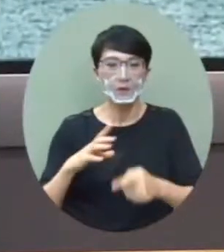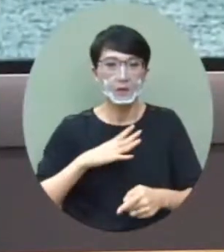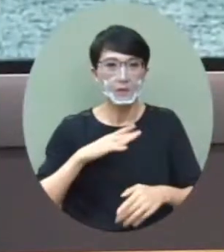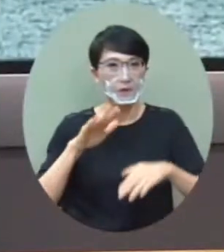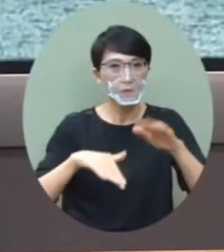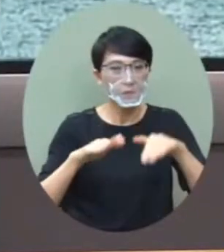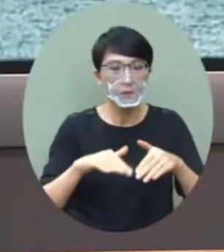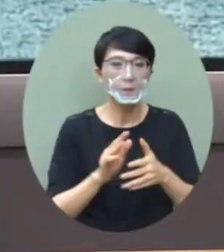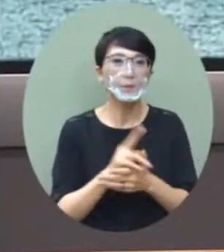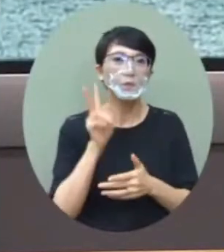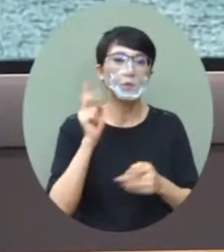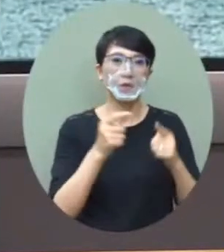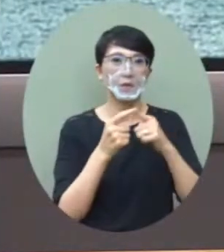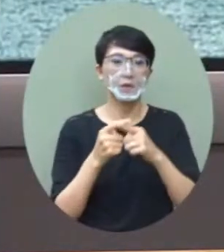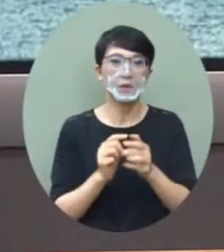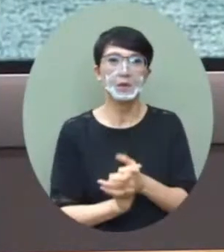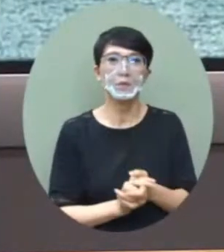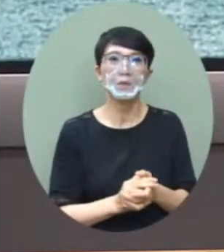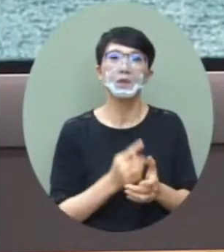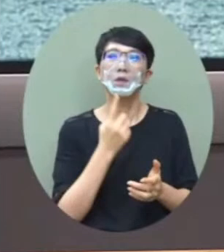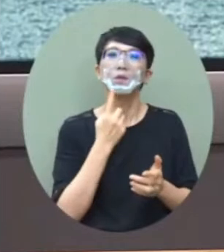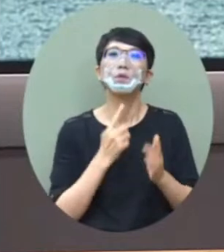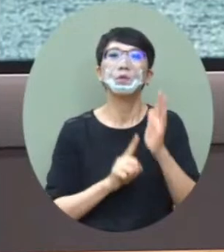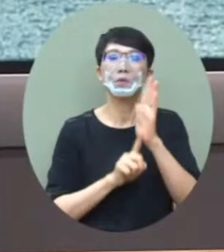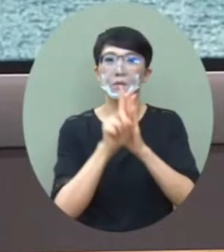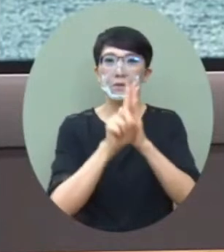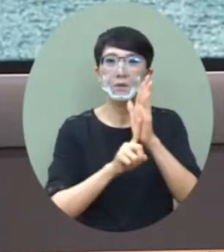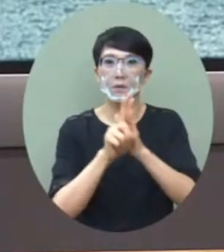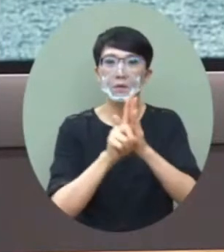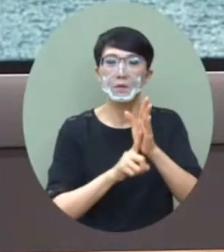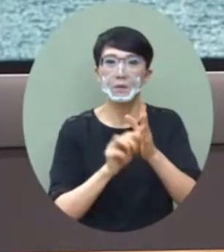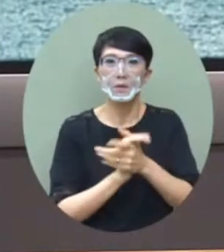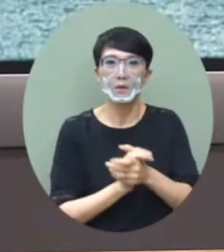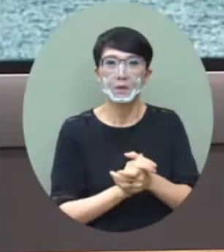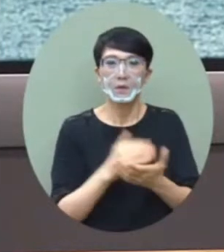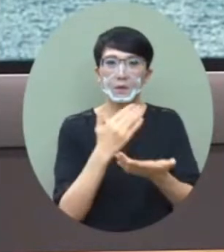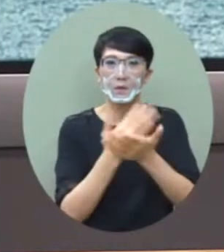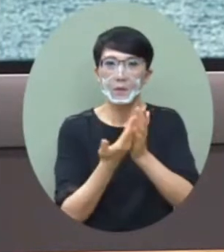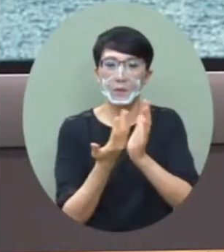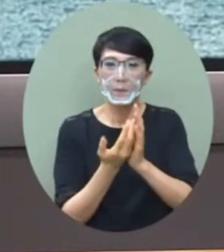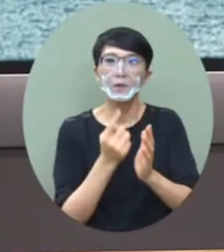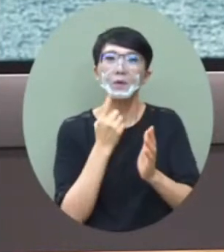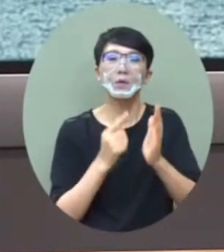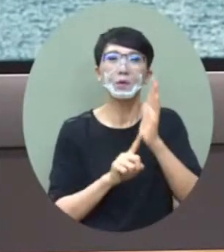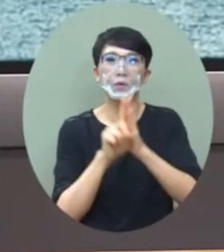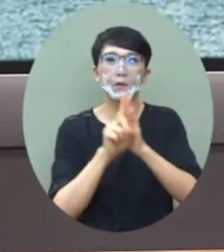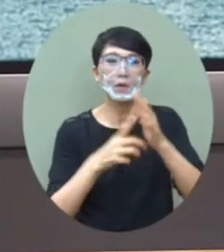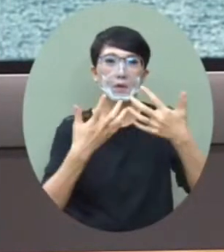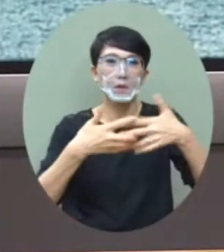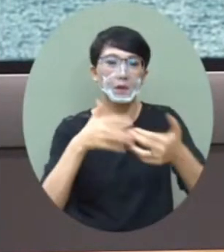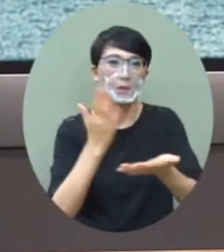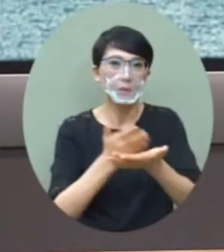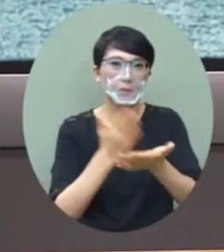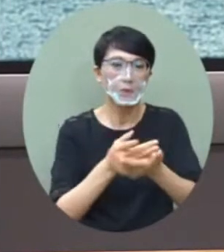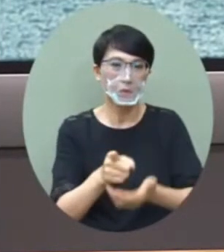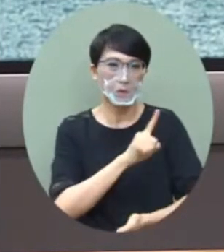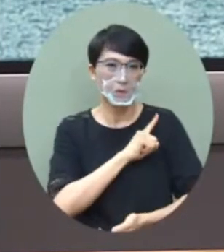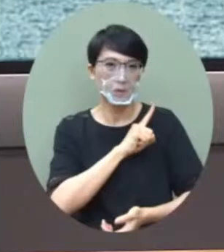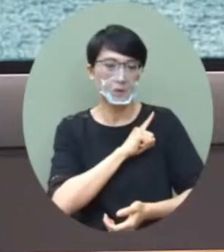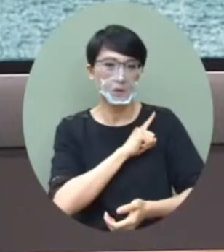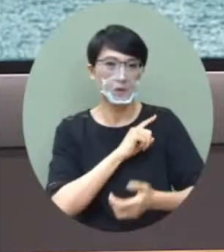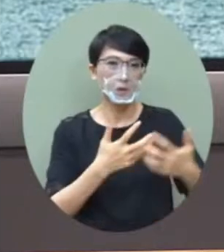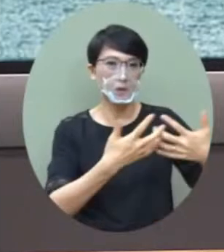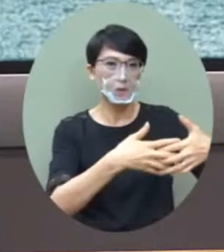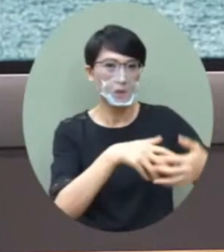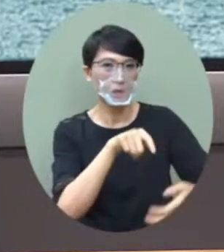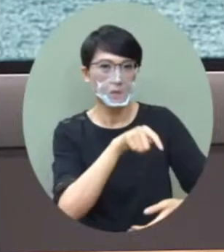I think many members of the public have encountered similar difficulties when they measure their blood pressure. They